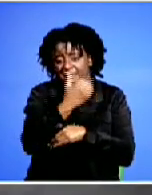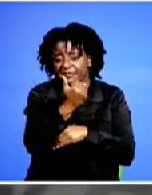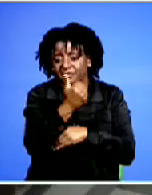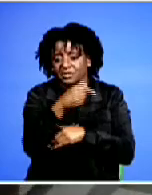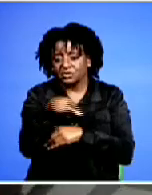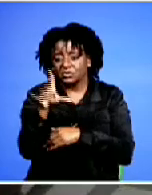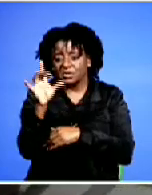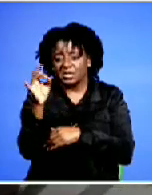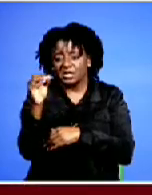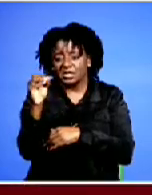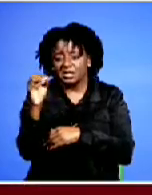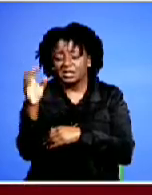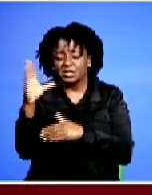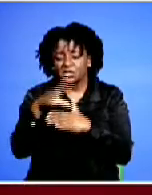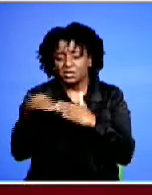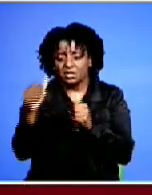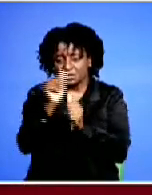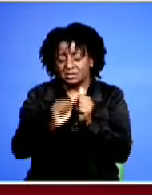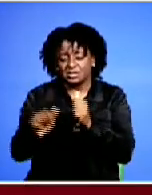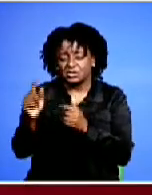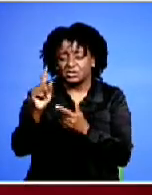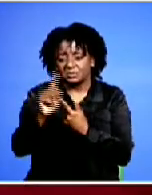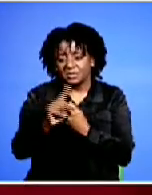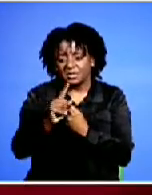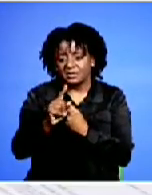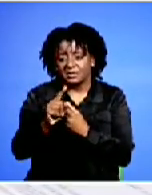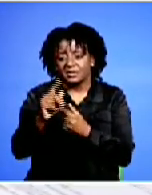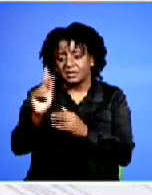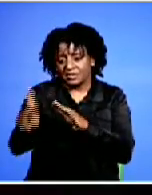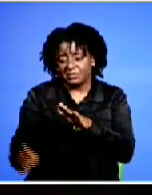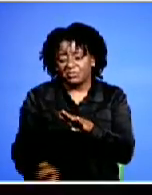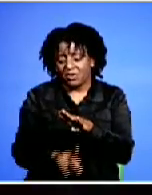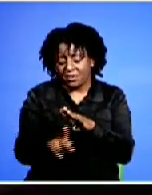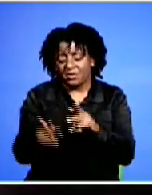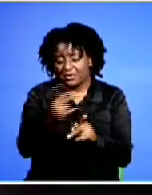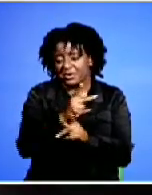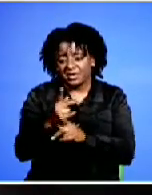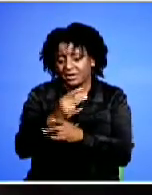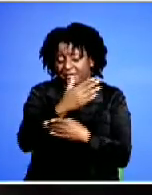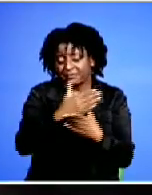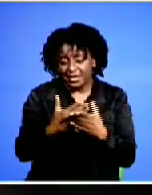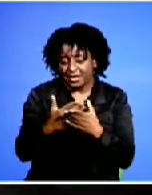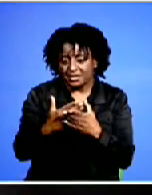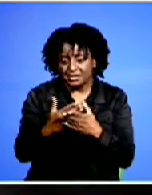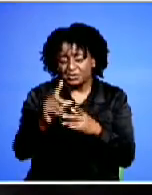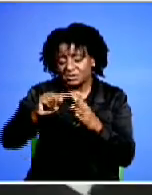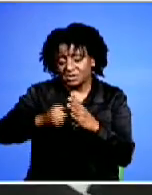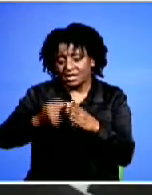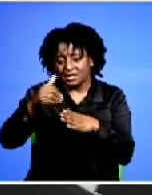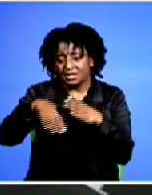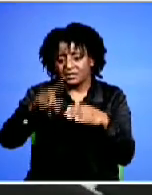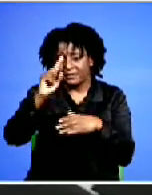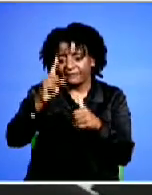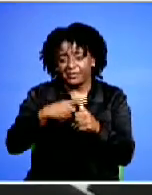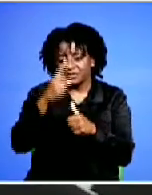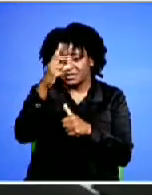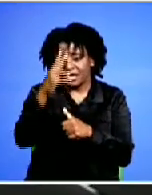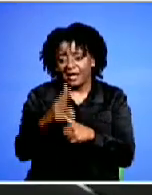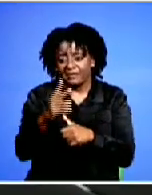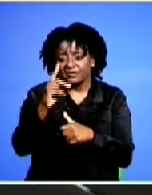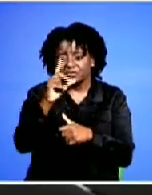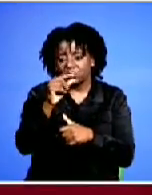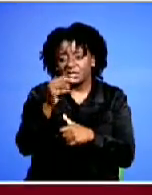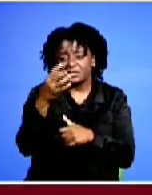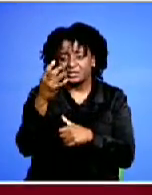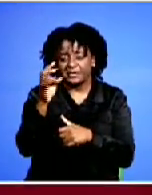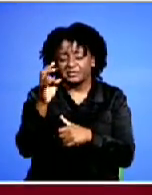month. The primary care phase of NHI was launched in the first half of 2017. More than 1 year after, the Minister of Health says that the